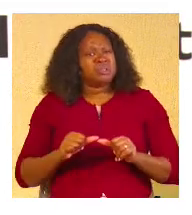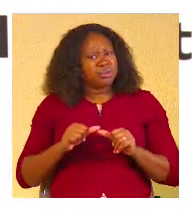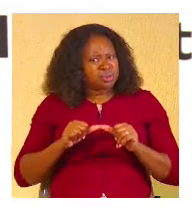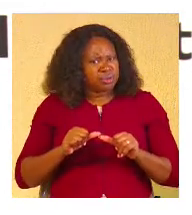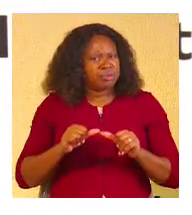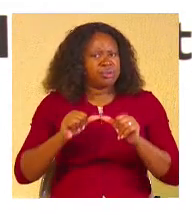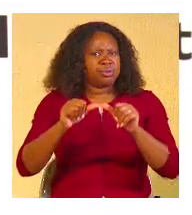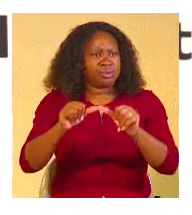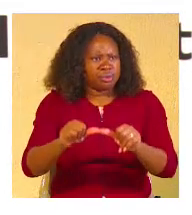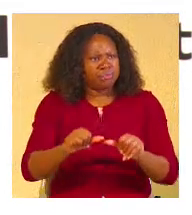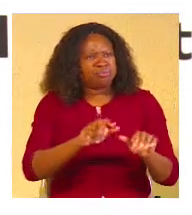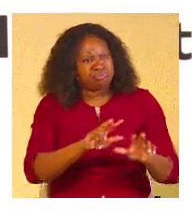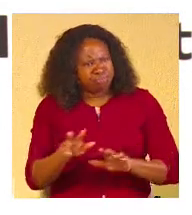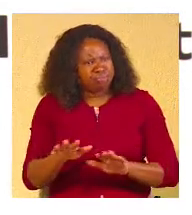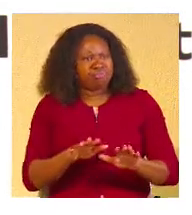to suffer